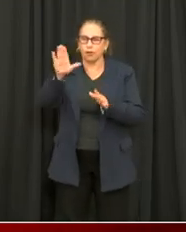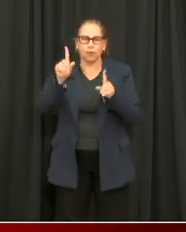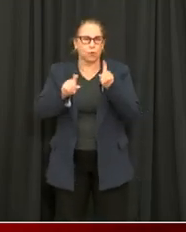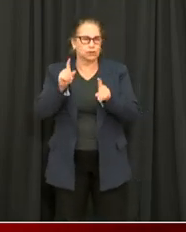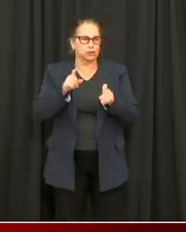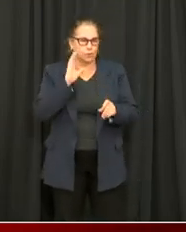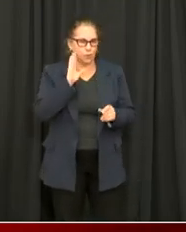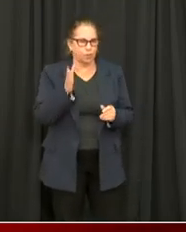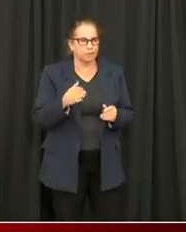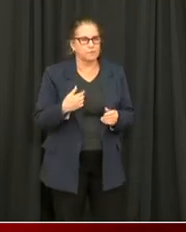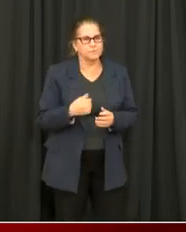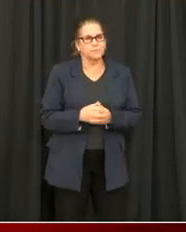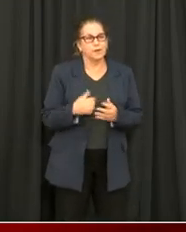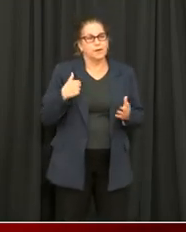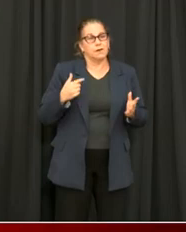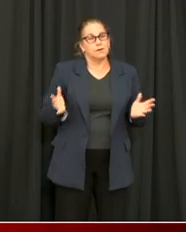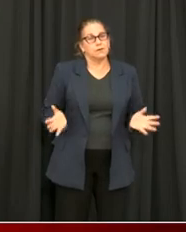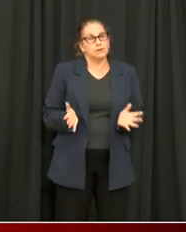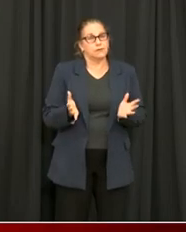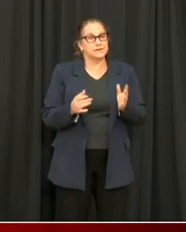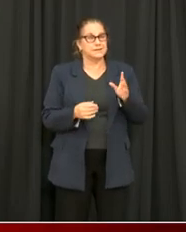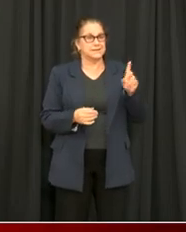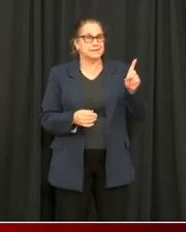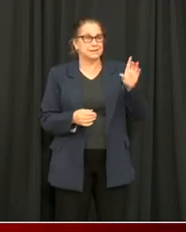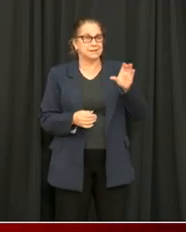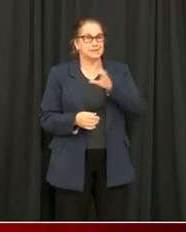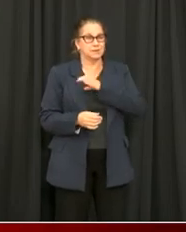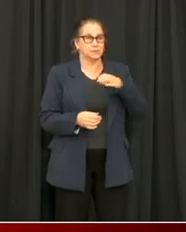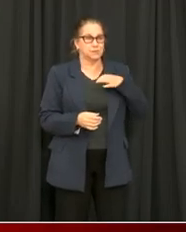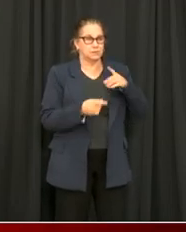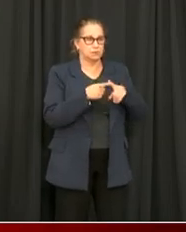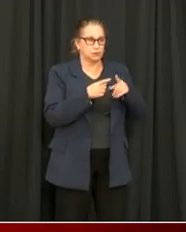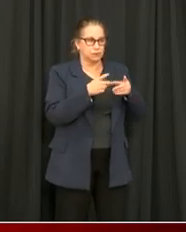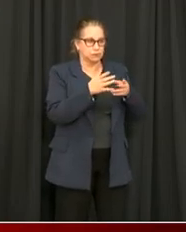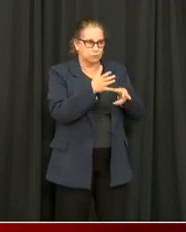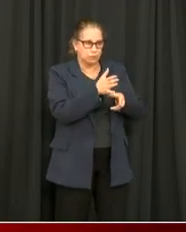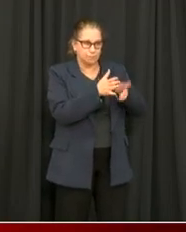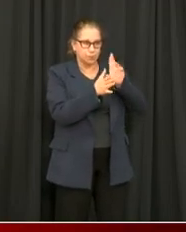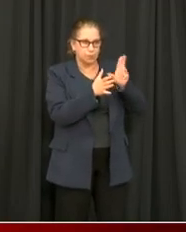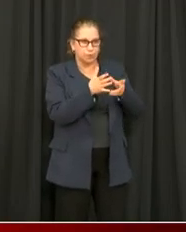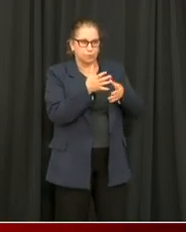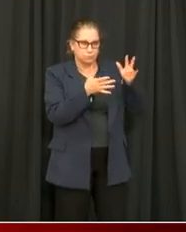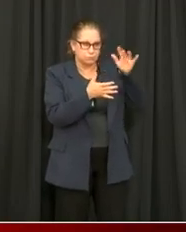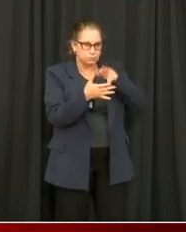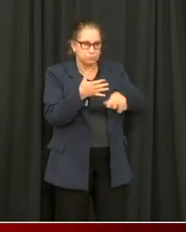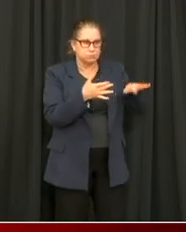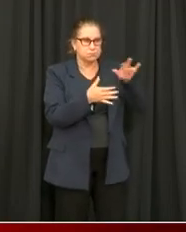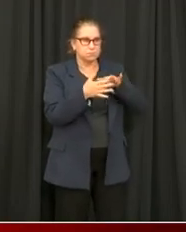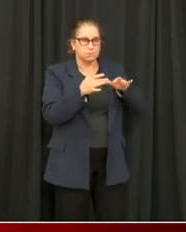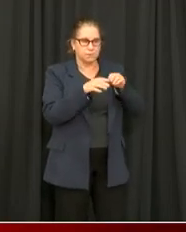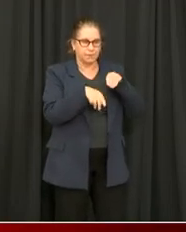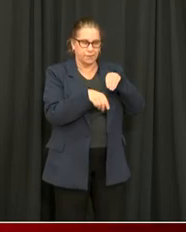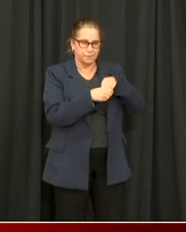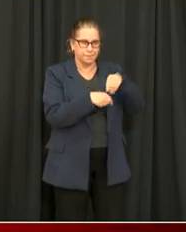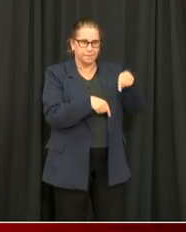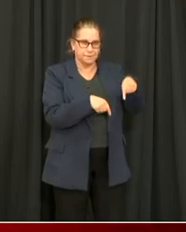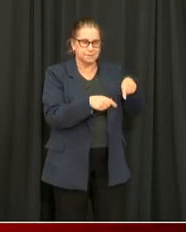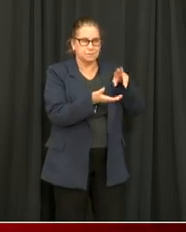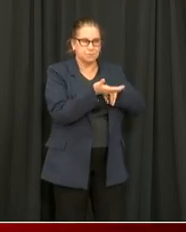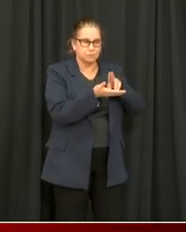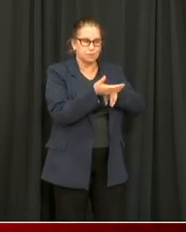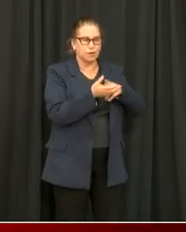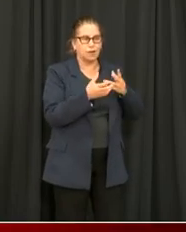very strongly to move through their process so that we can begin the contracting process to get